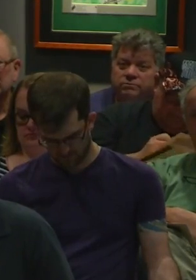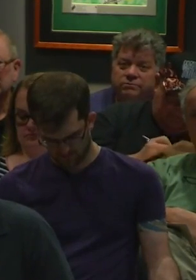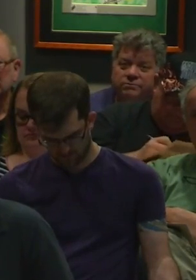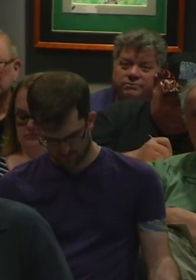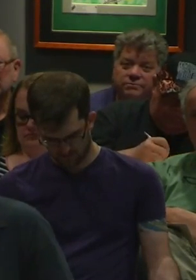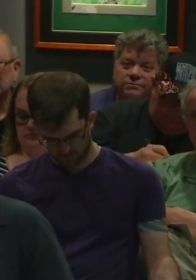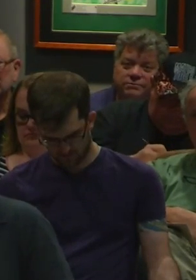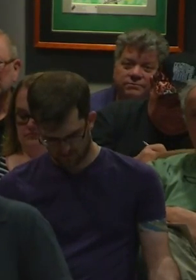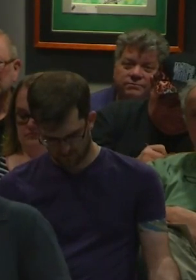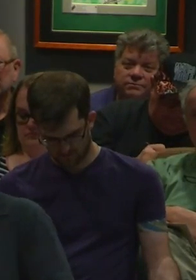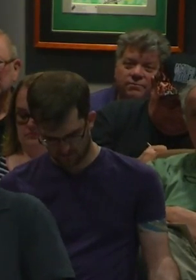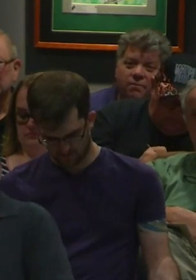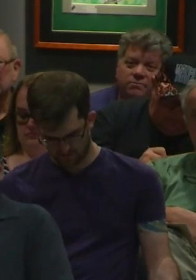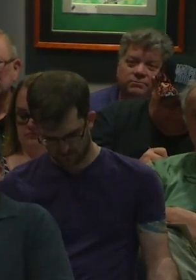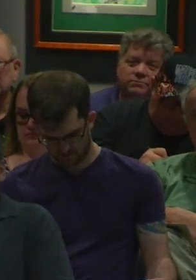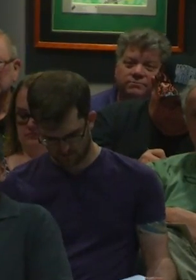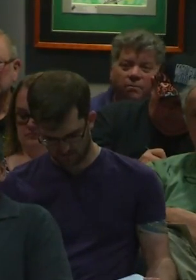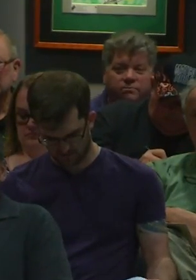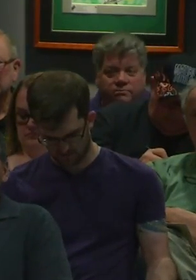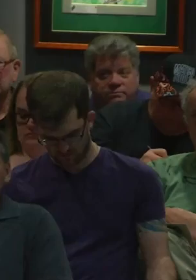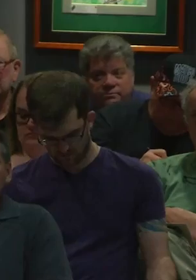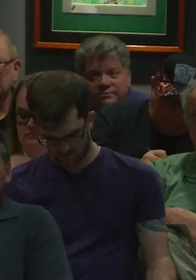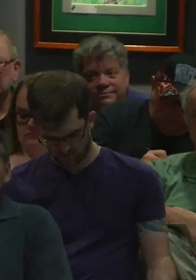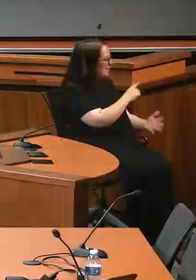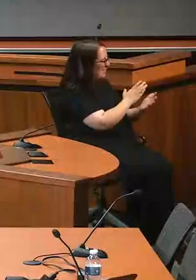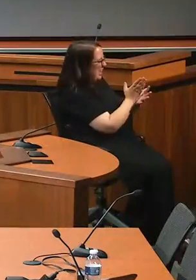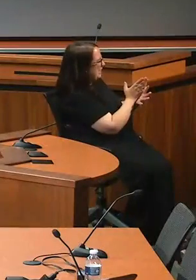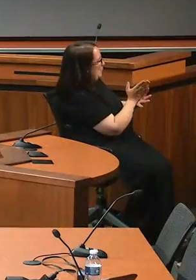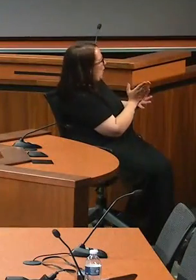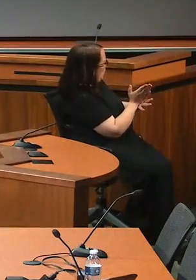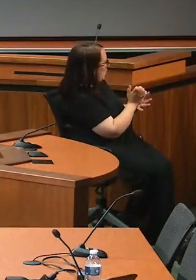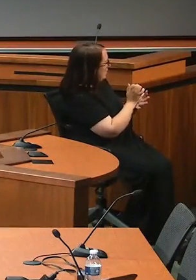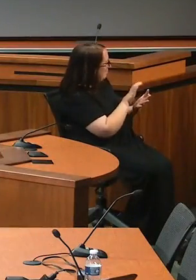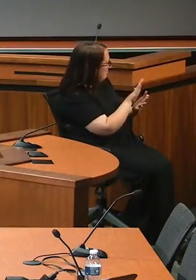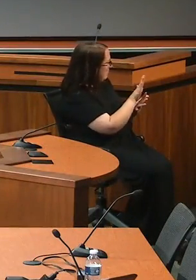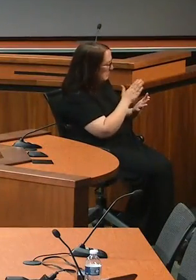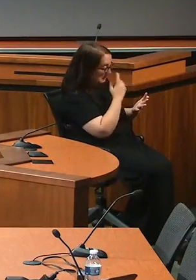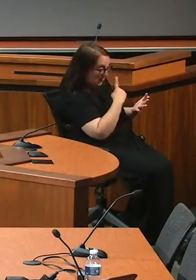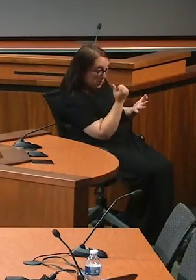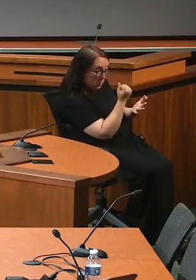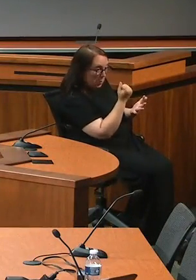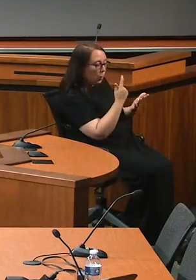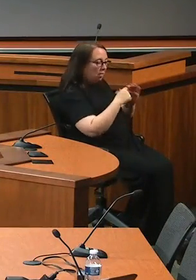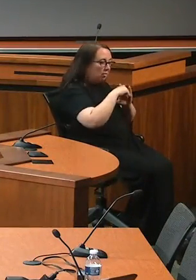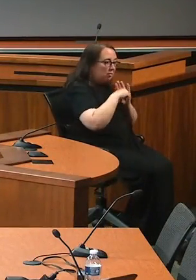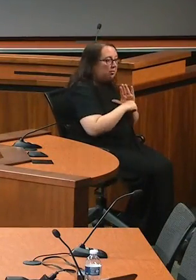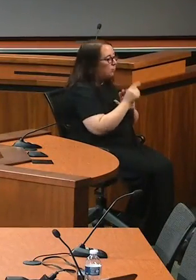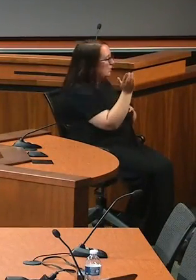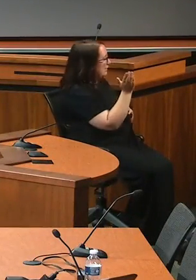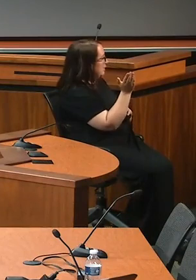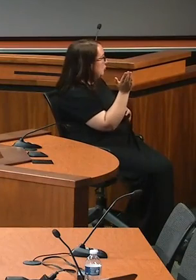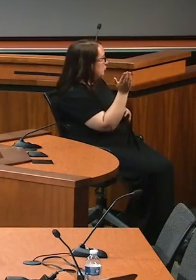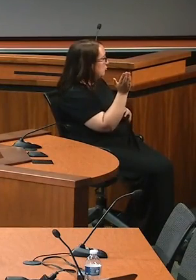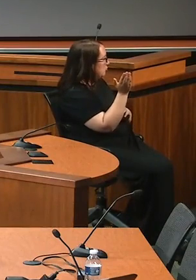if you could hold that question, because we have That's Chris for the next part of from it. McCormick and Taylor that will be giving a pretty extensive presentation